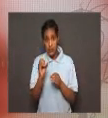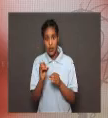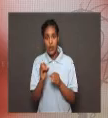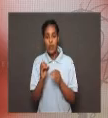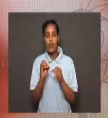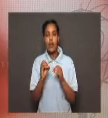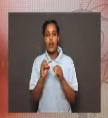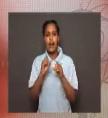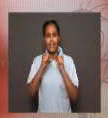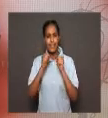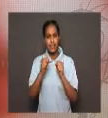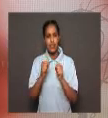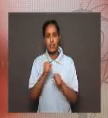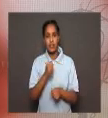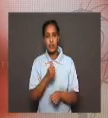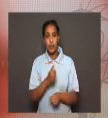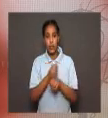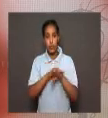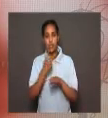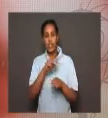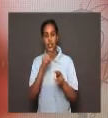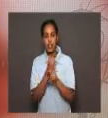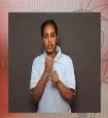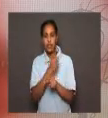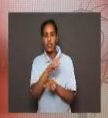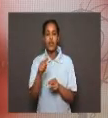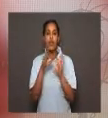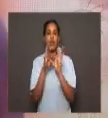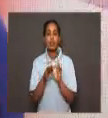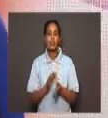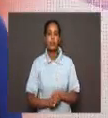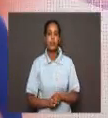hardness depends on the nature of their bonding.